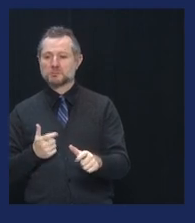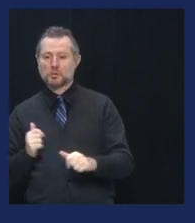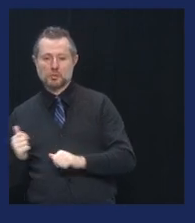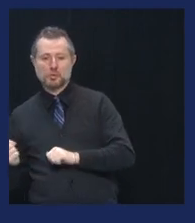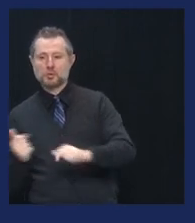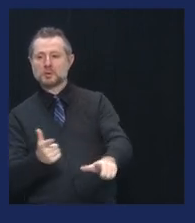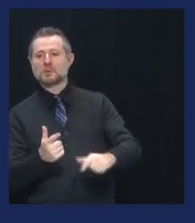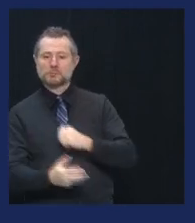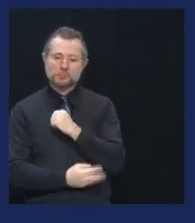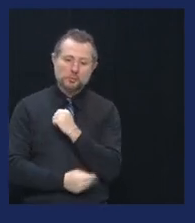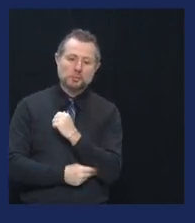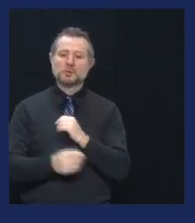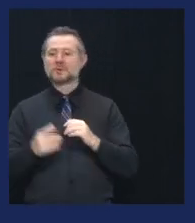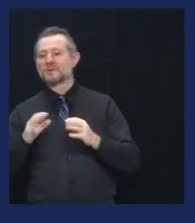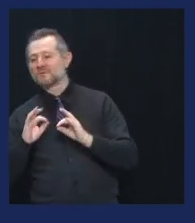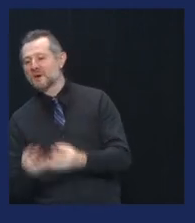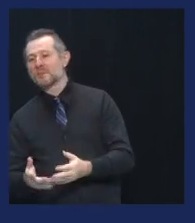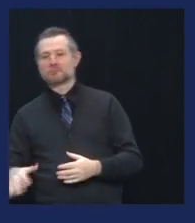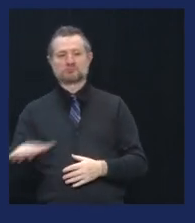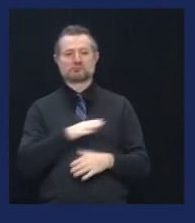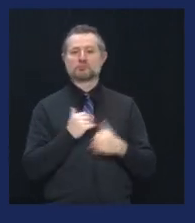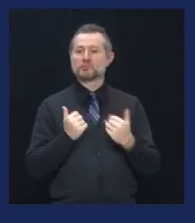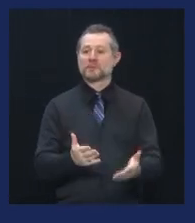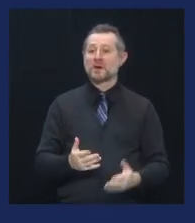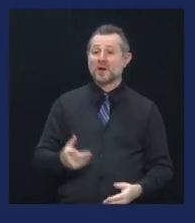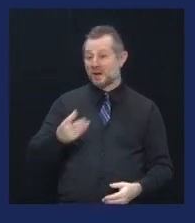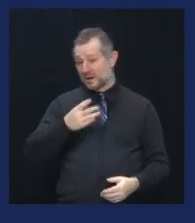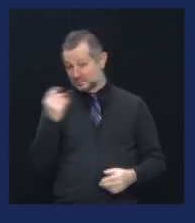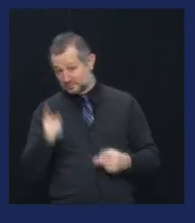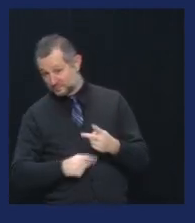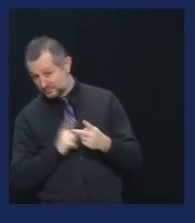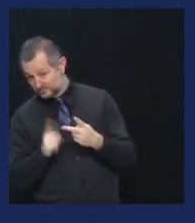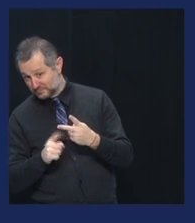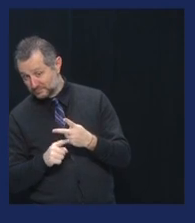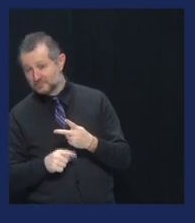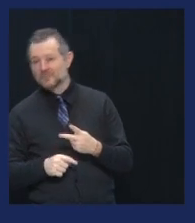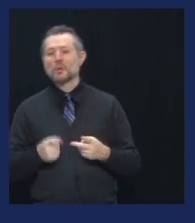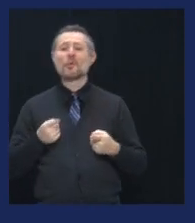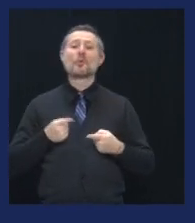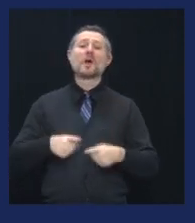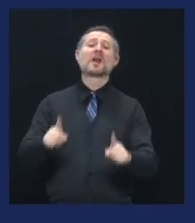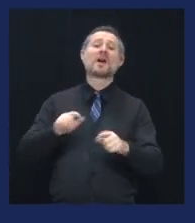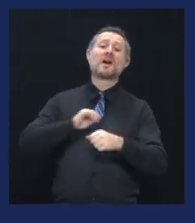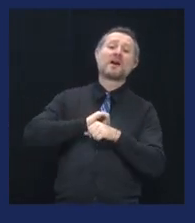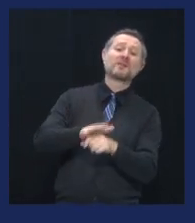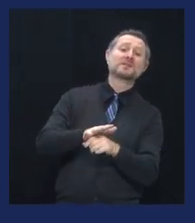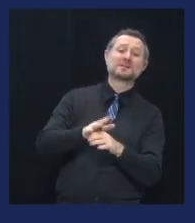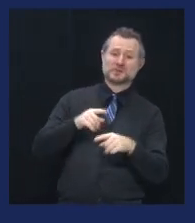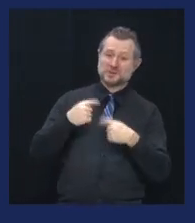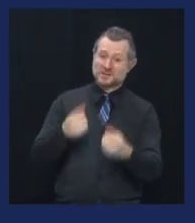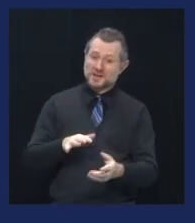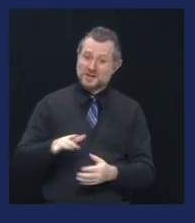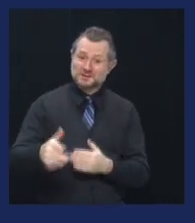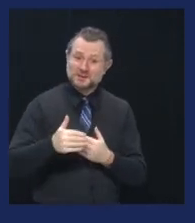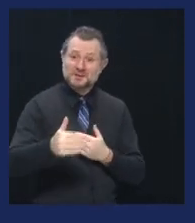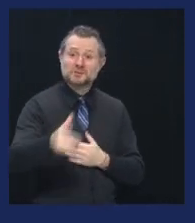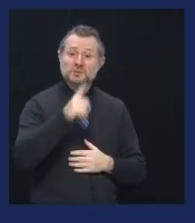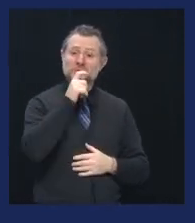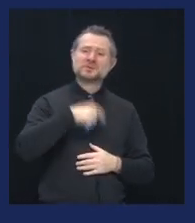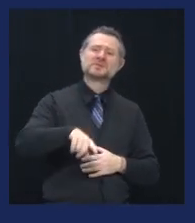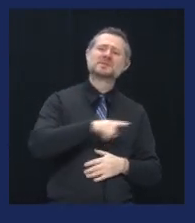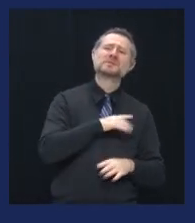low-income households. Also, to bridge the gap during COVID and to subsidize broadband for our most vulnerable